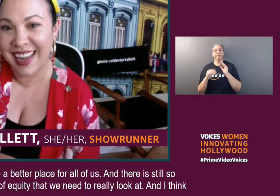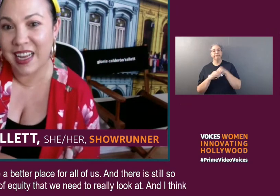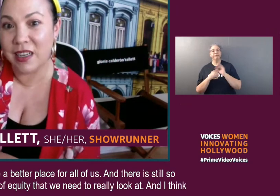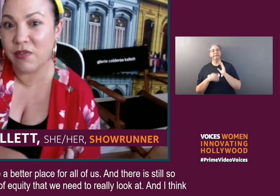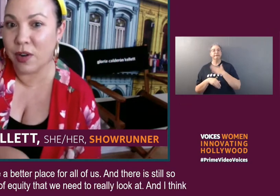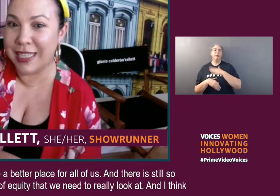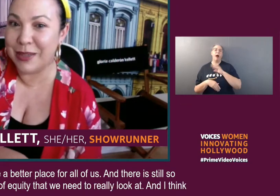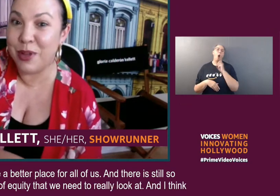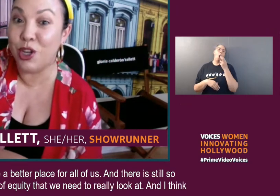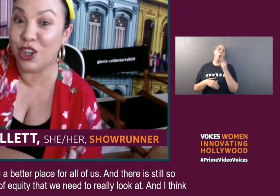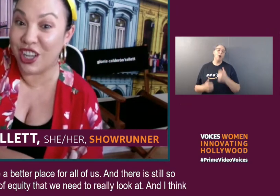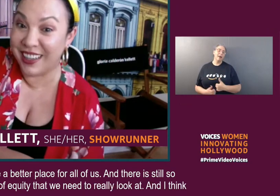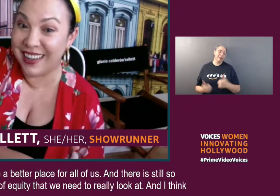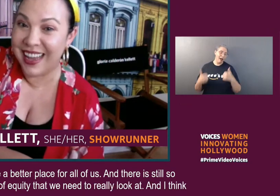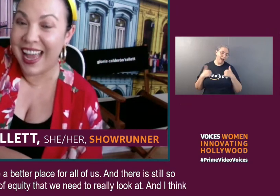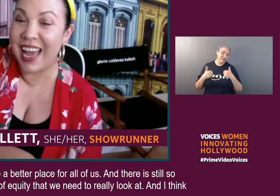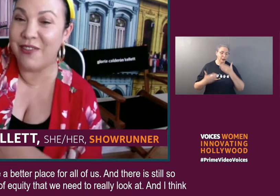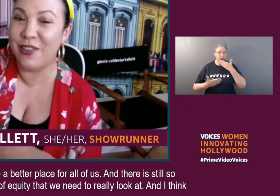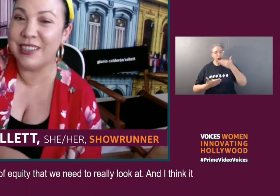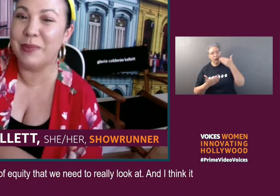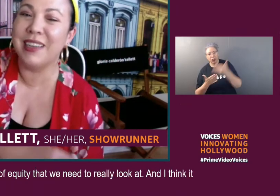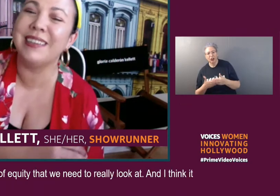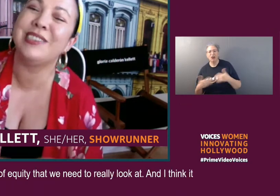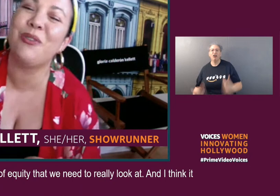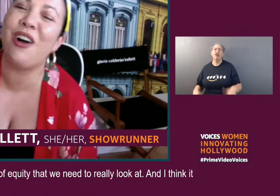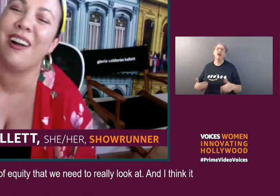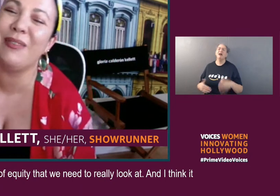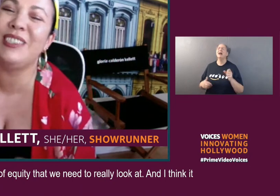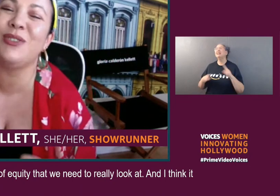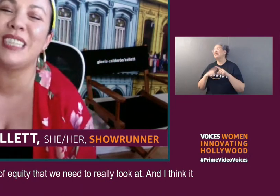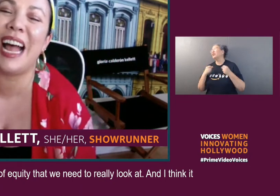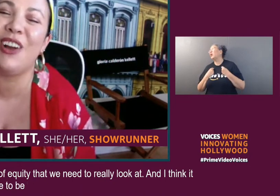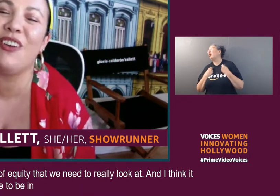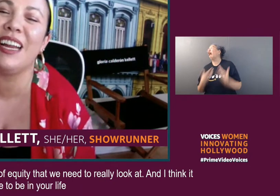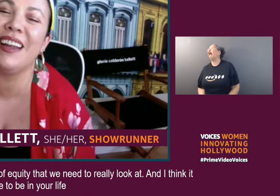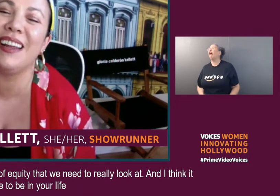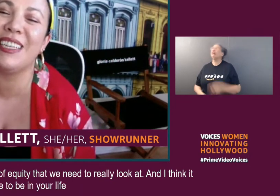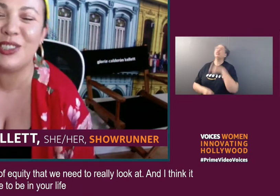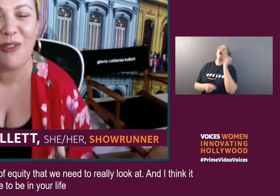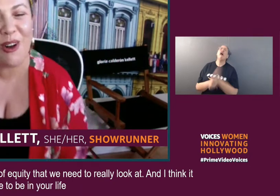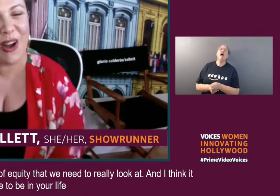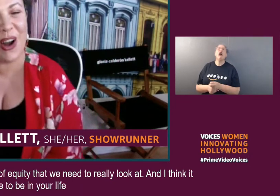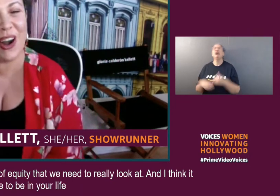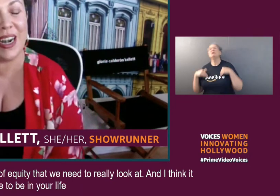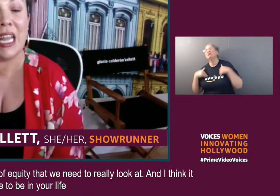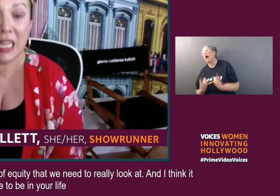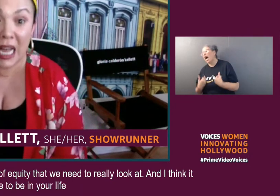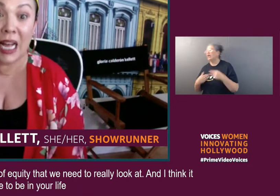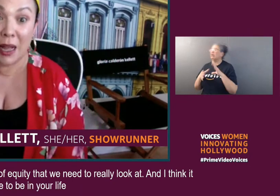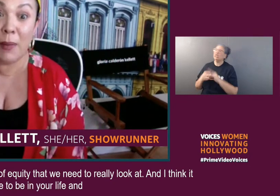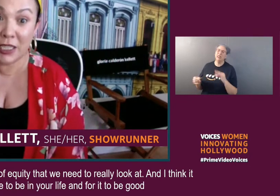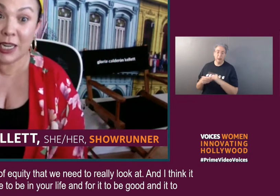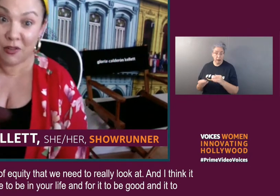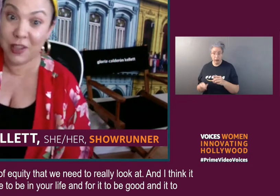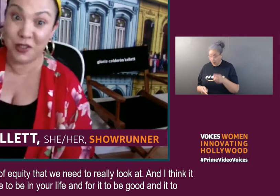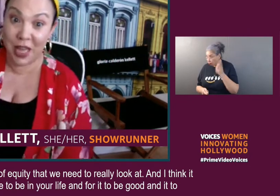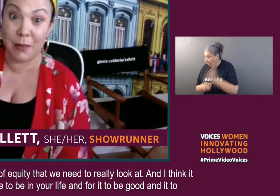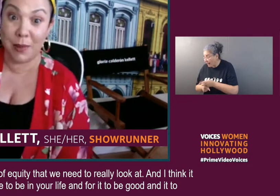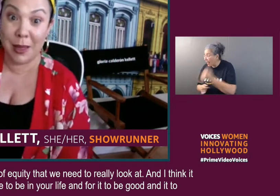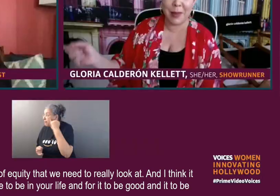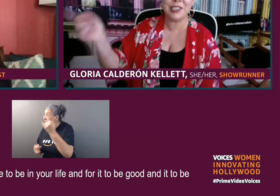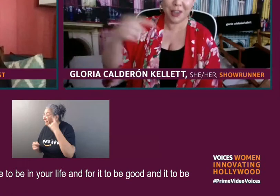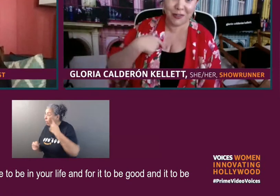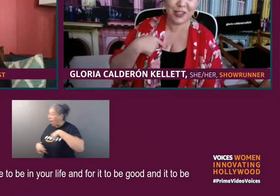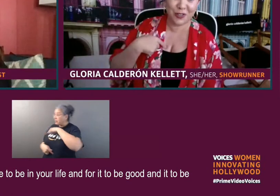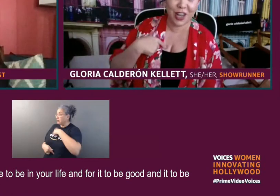life and for it to be good and for it to be like, it's so hard, it's so tiring, it's so hard. Yeah, imagine how it feels